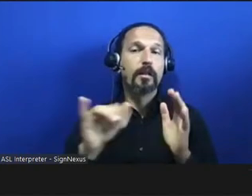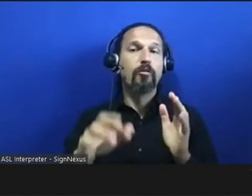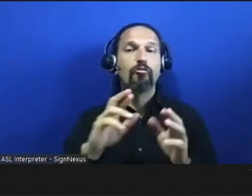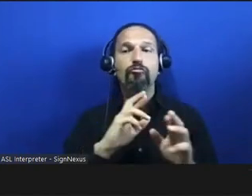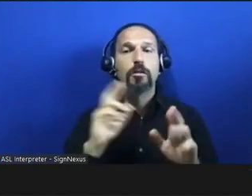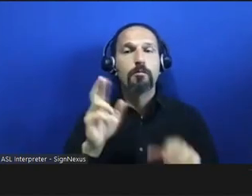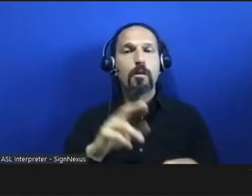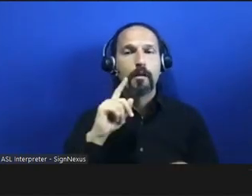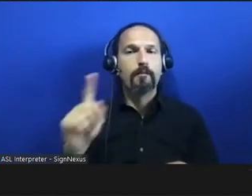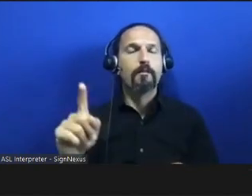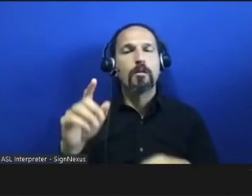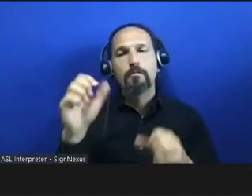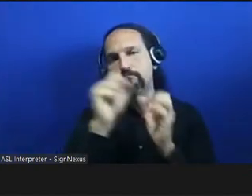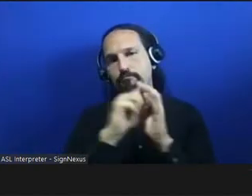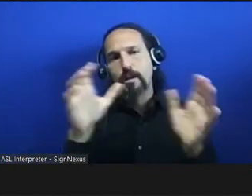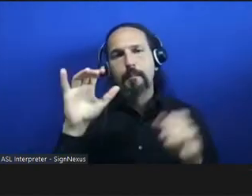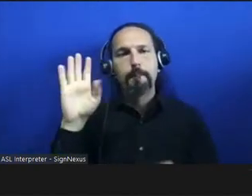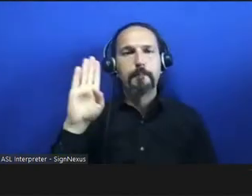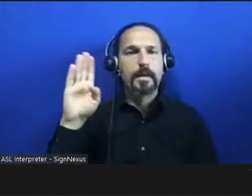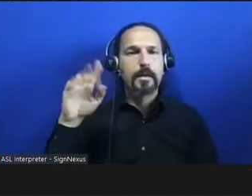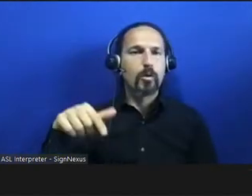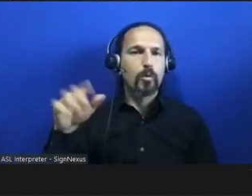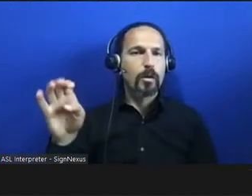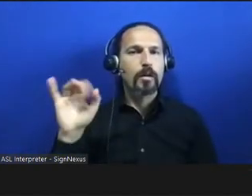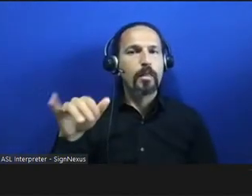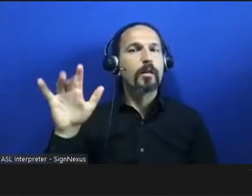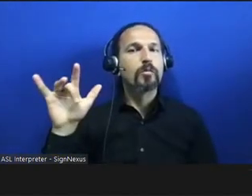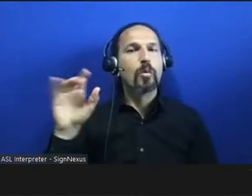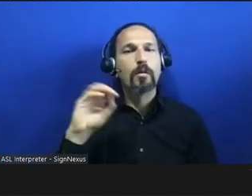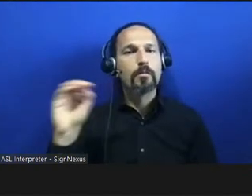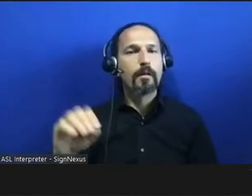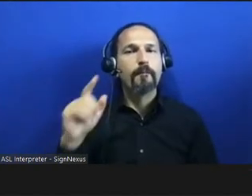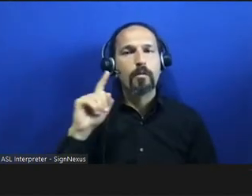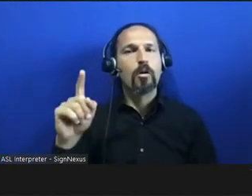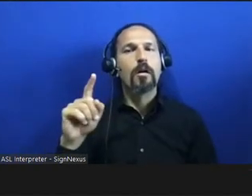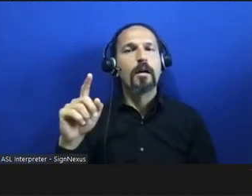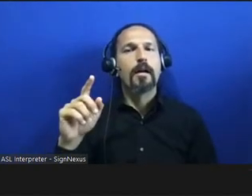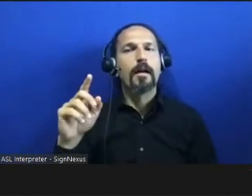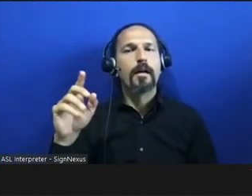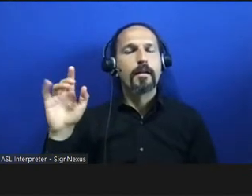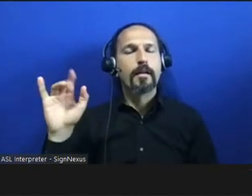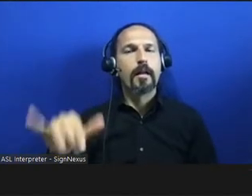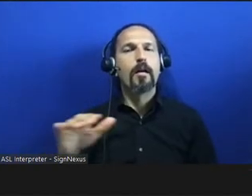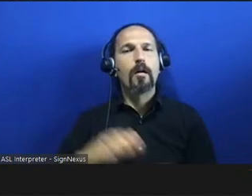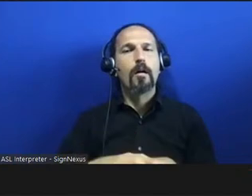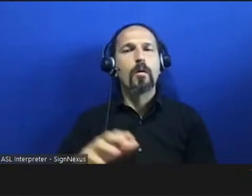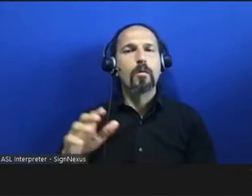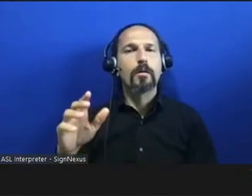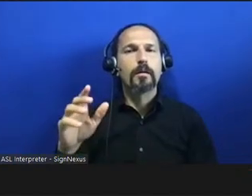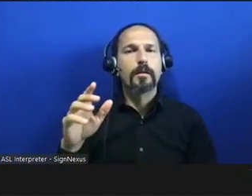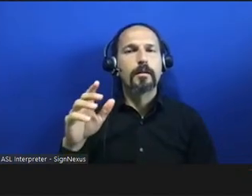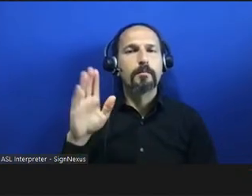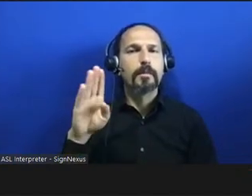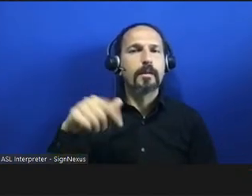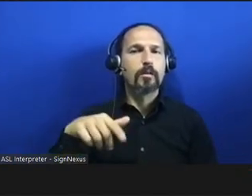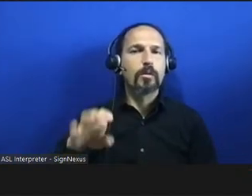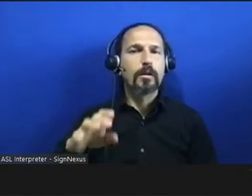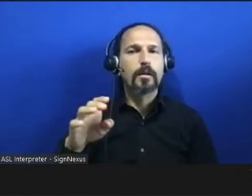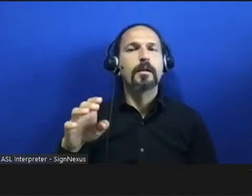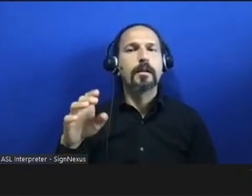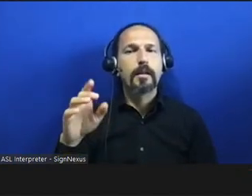reimagining the BQE I learned that 25 of am Peak vehicles on the BQE west of the free East River Crossings